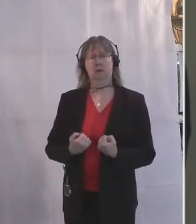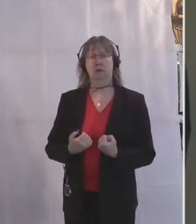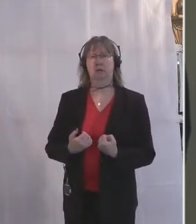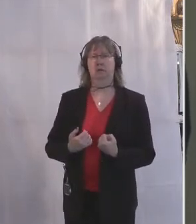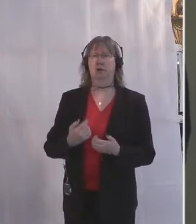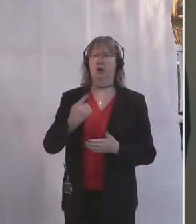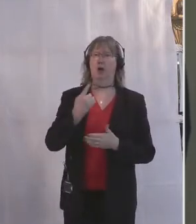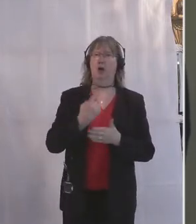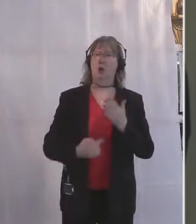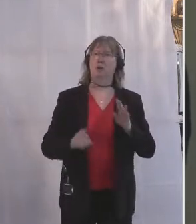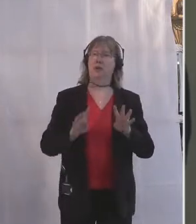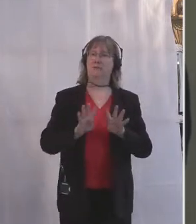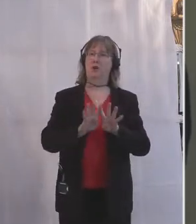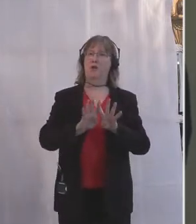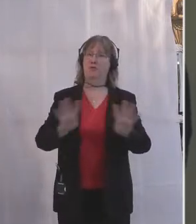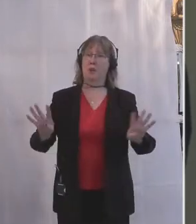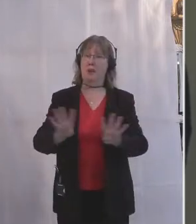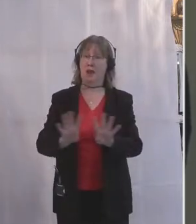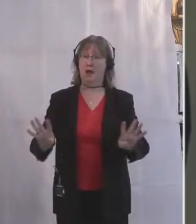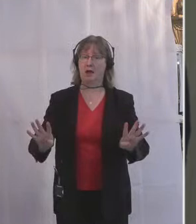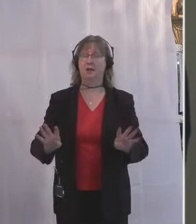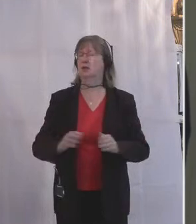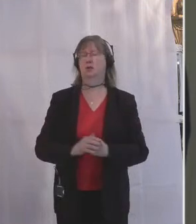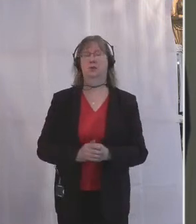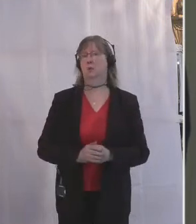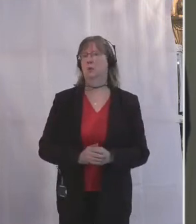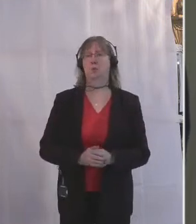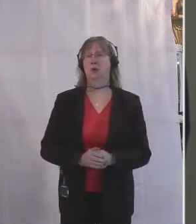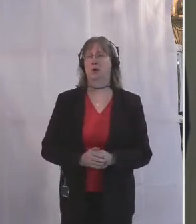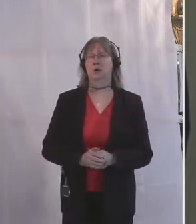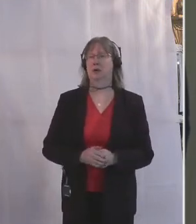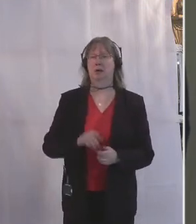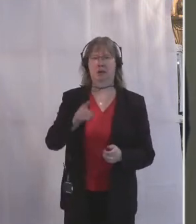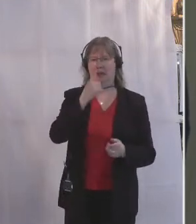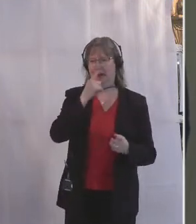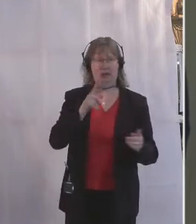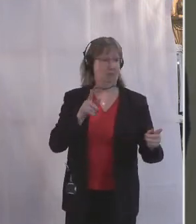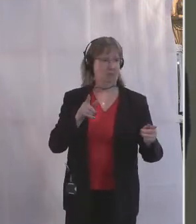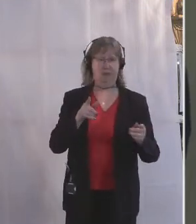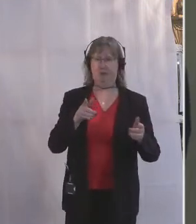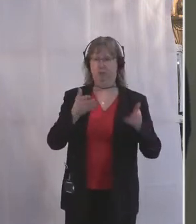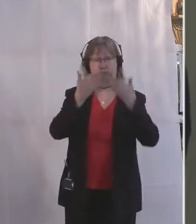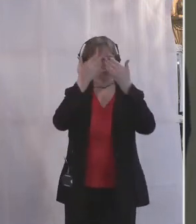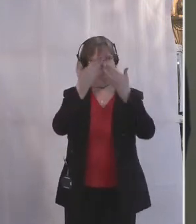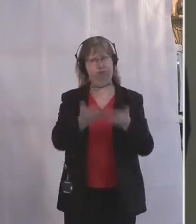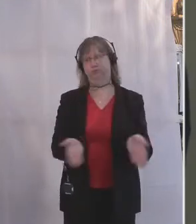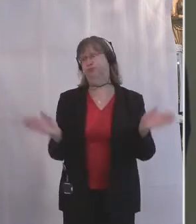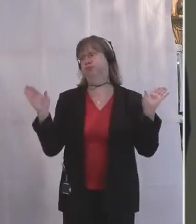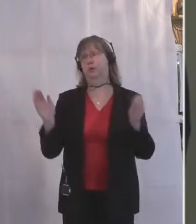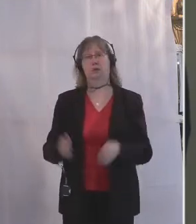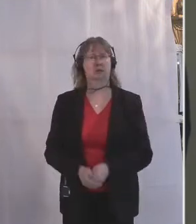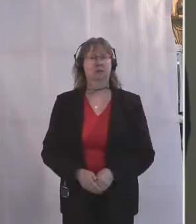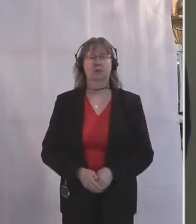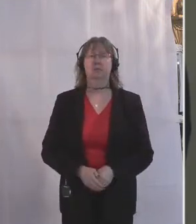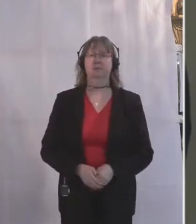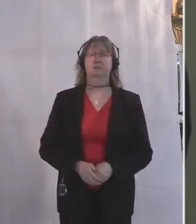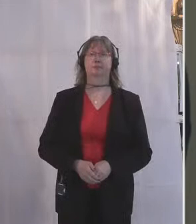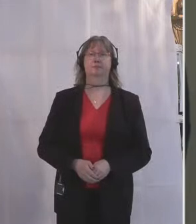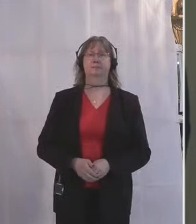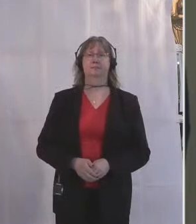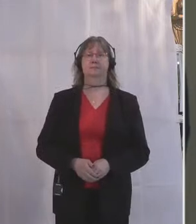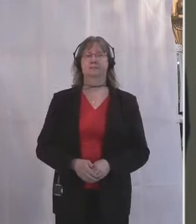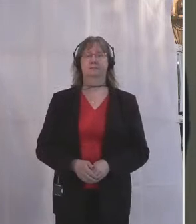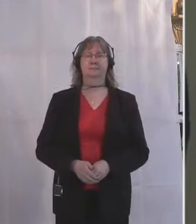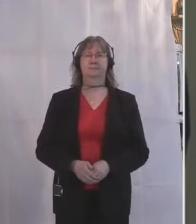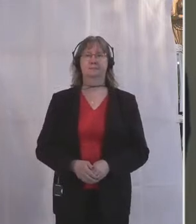for frontline services, that's scalable for training everywhere.